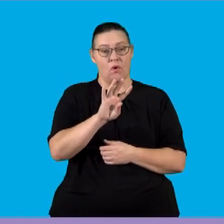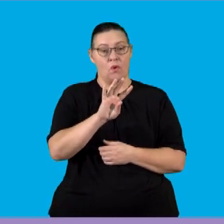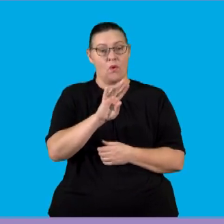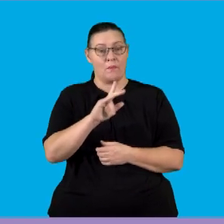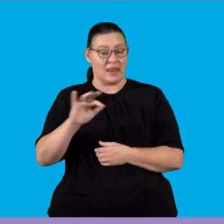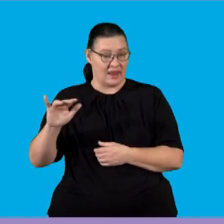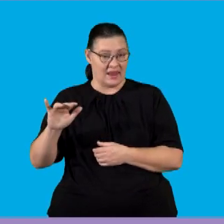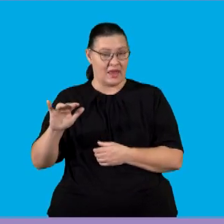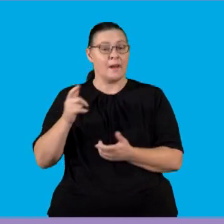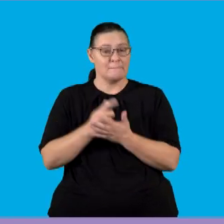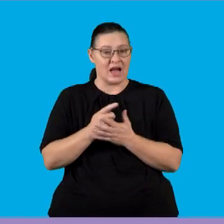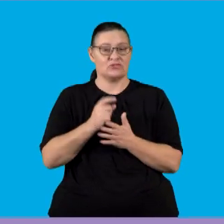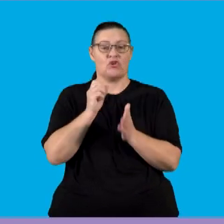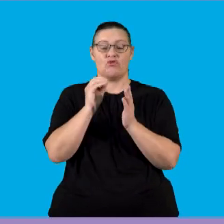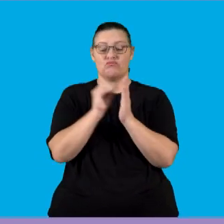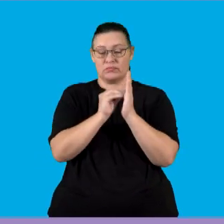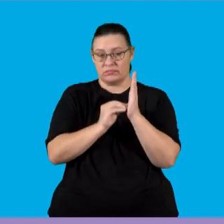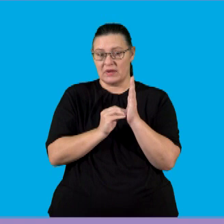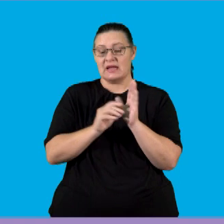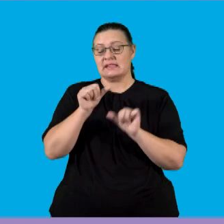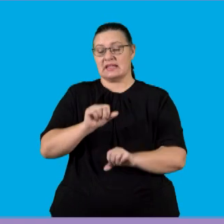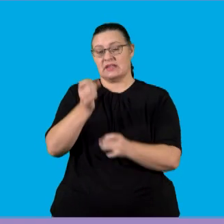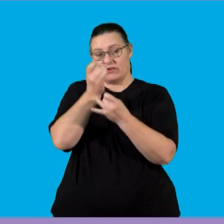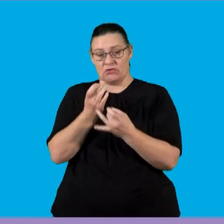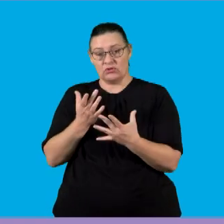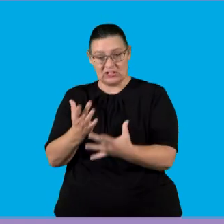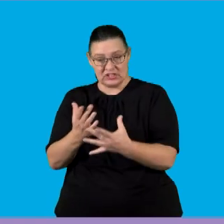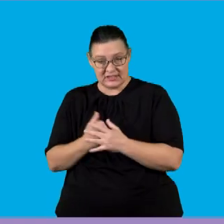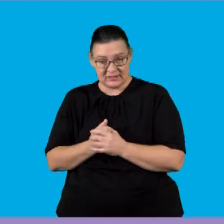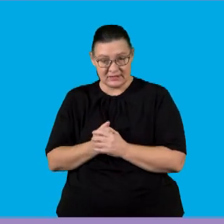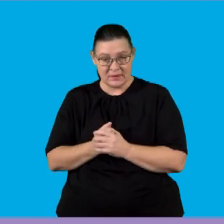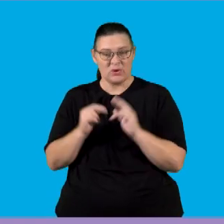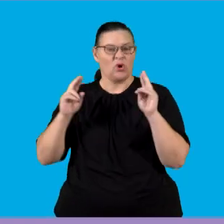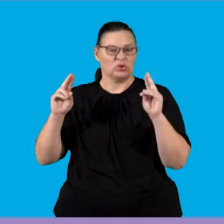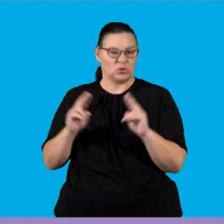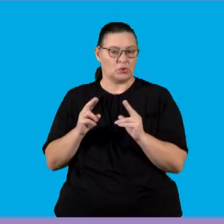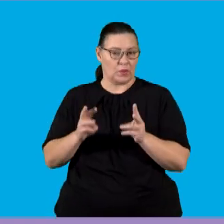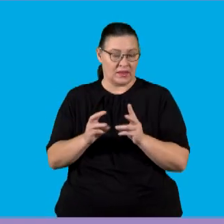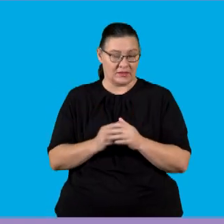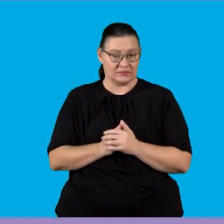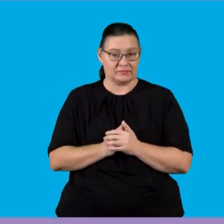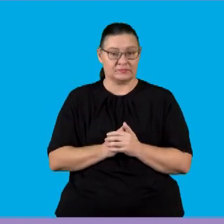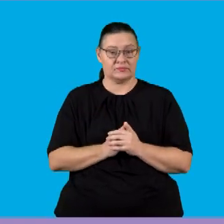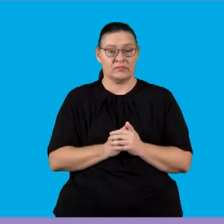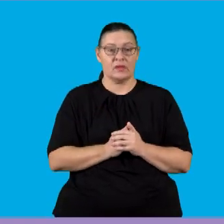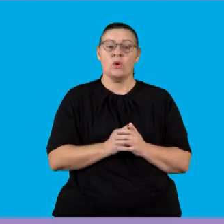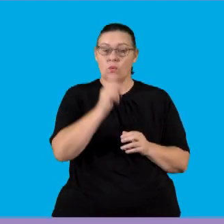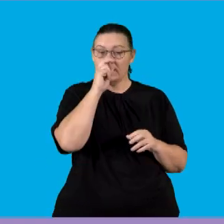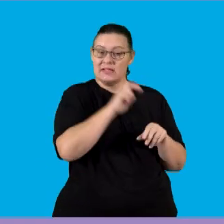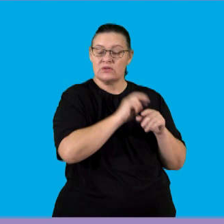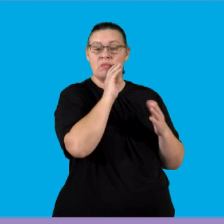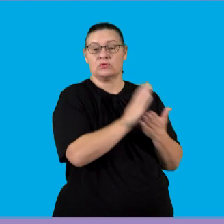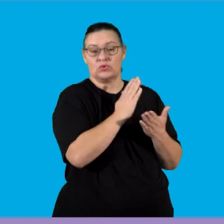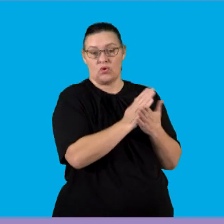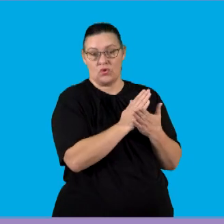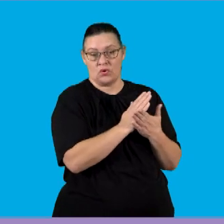remember those 3 points to make sure that we successfully write our number in scientific notation? Well, firstly, we need